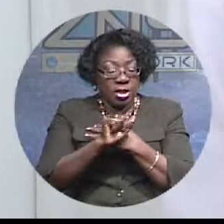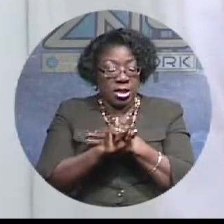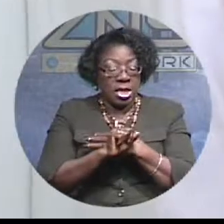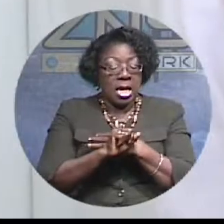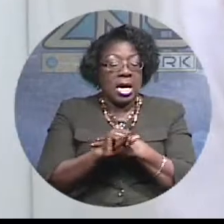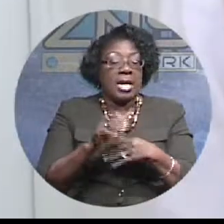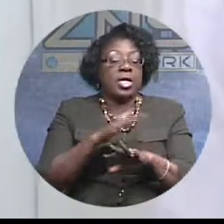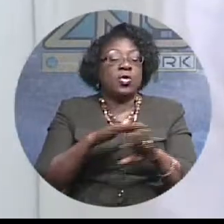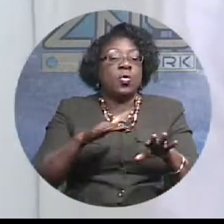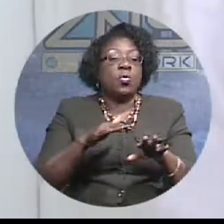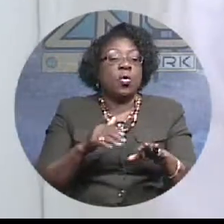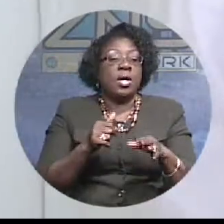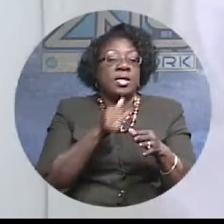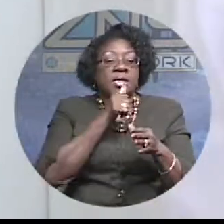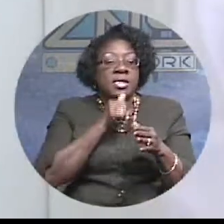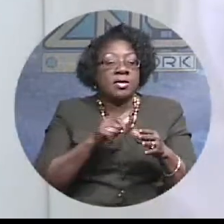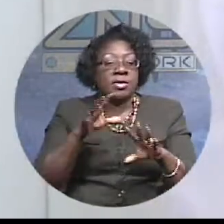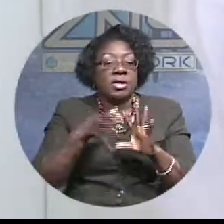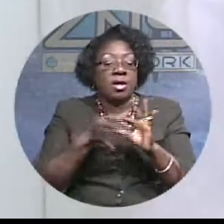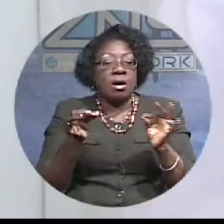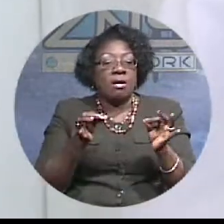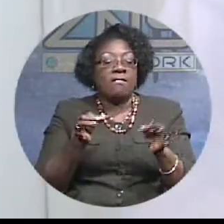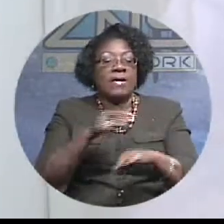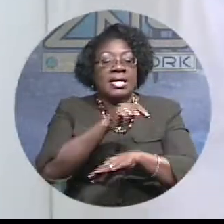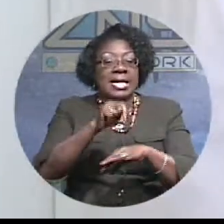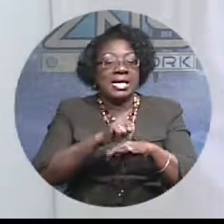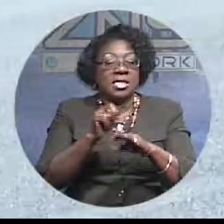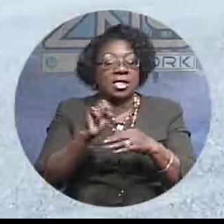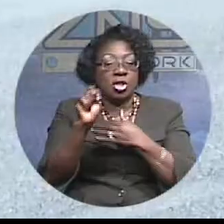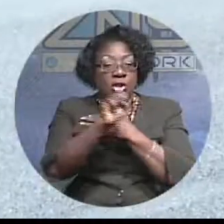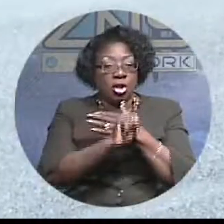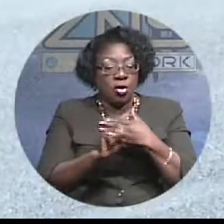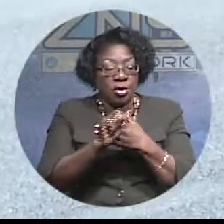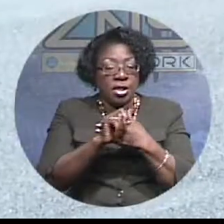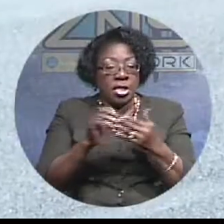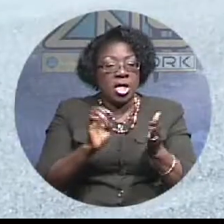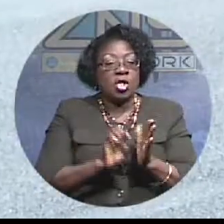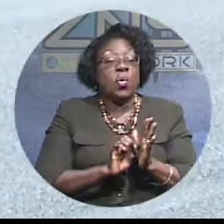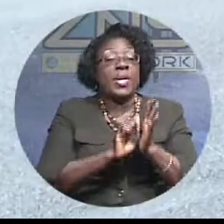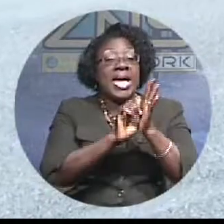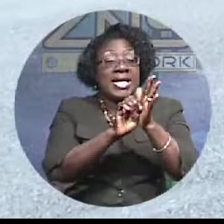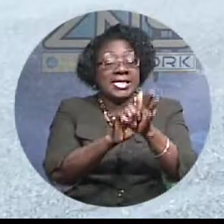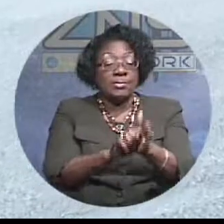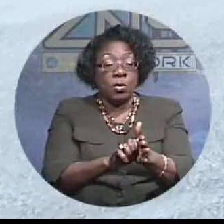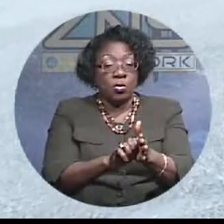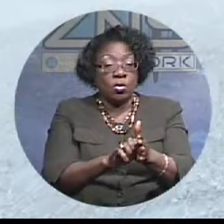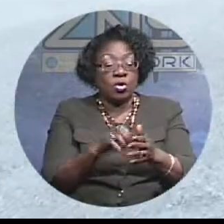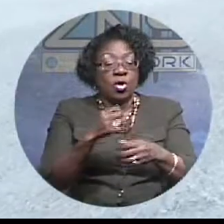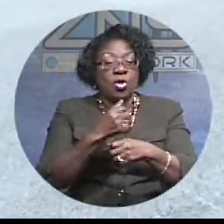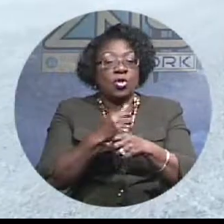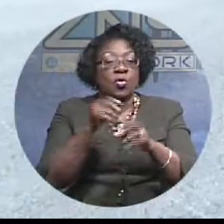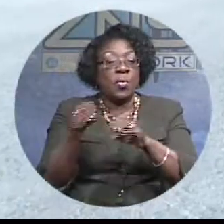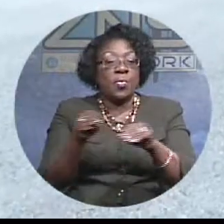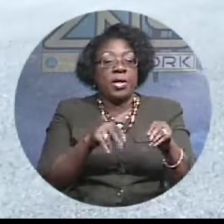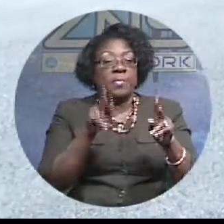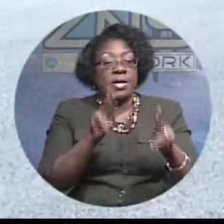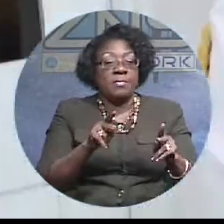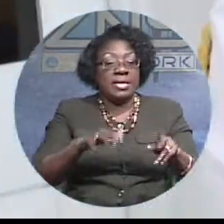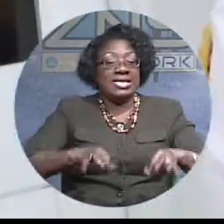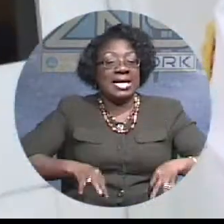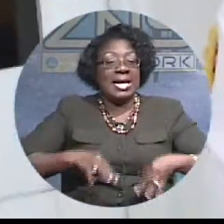exposed, and we have to filter those type of things out, because it would endanger the lives of our men and women who are out there. And so we use